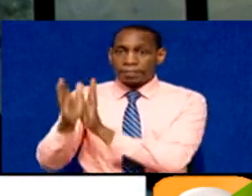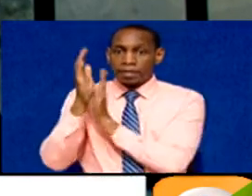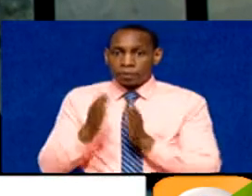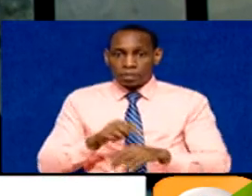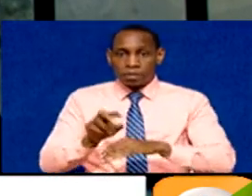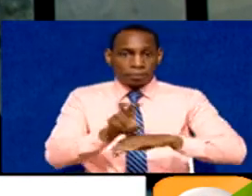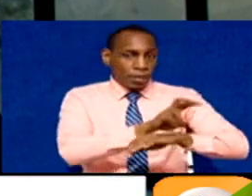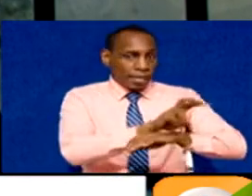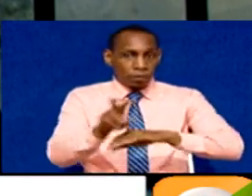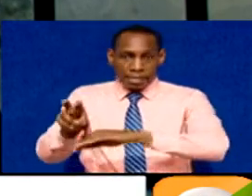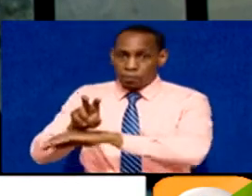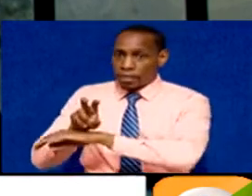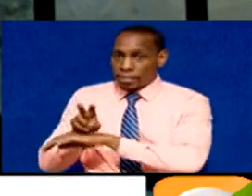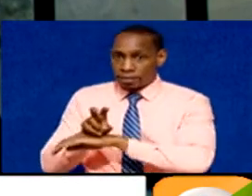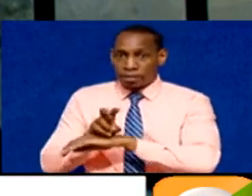wakishika doria